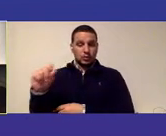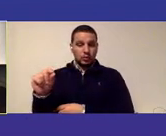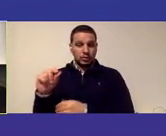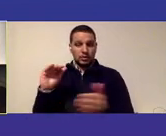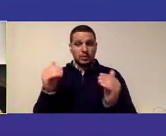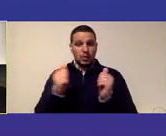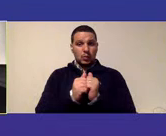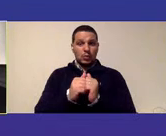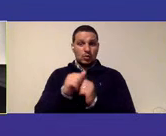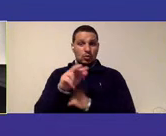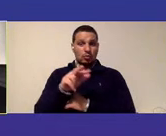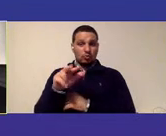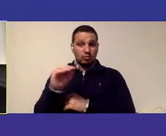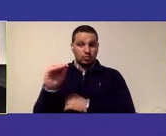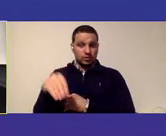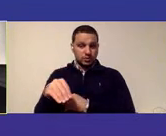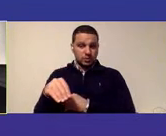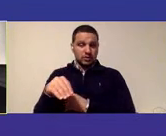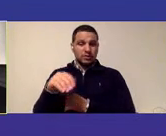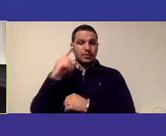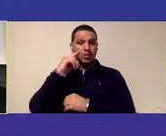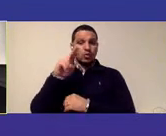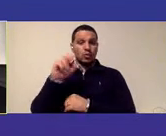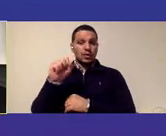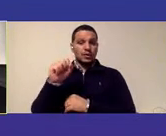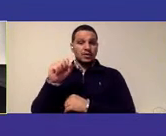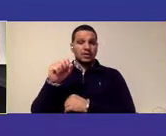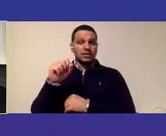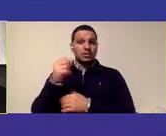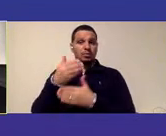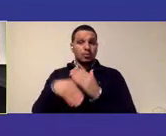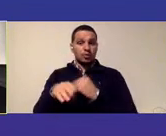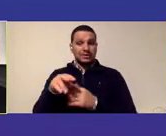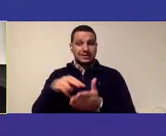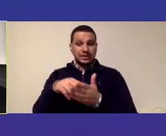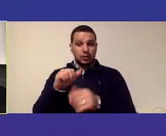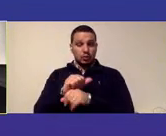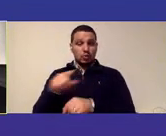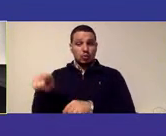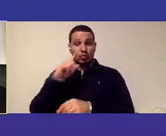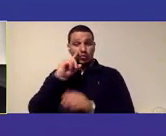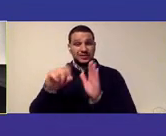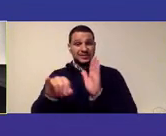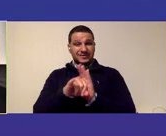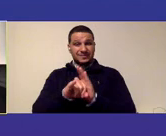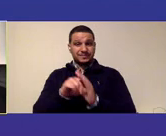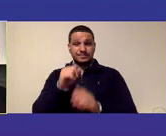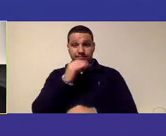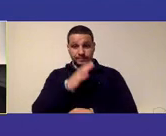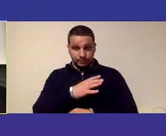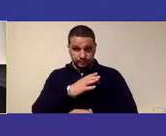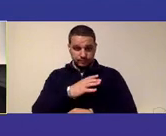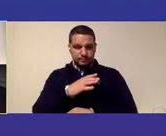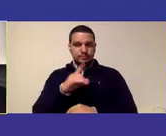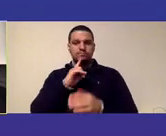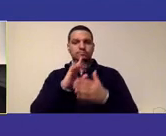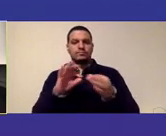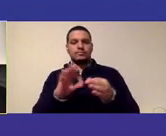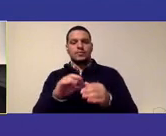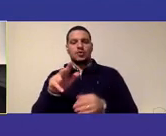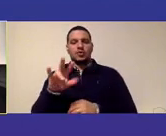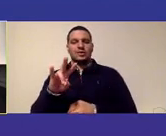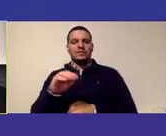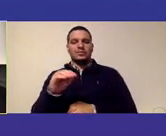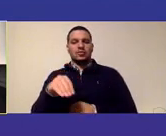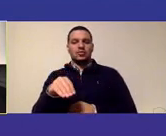to 33% for US born dance workers. Those who identified as women reported a